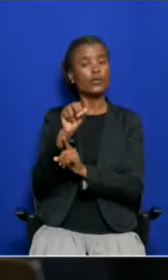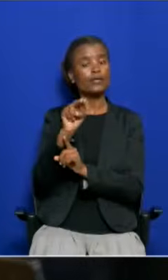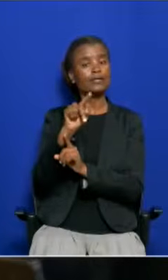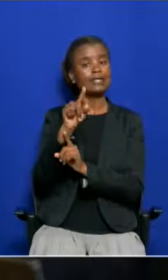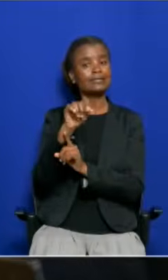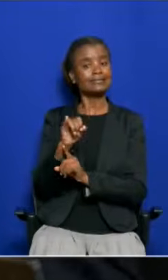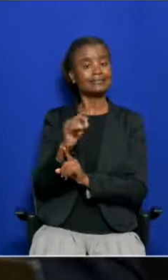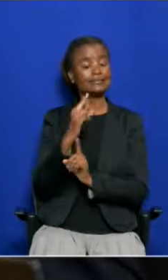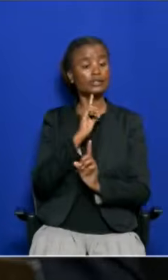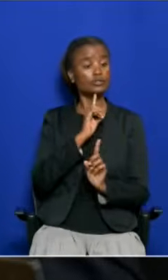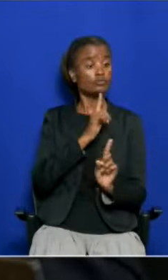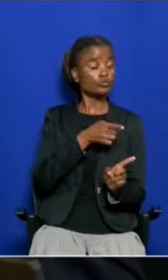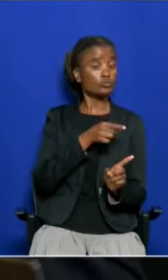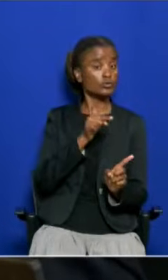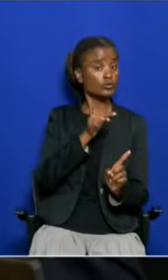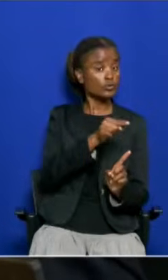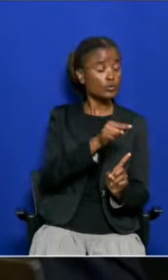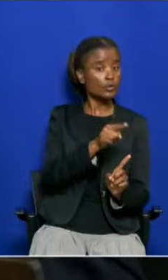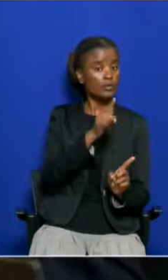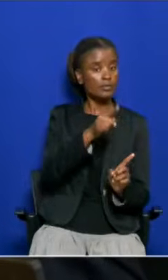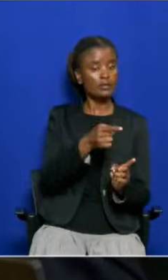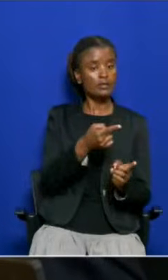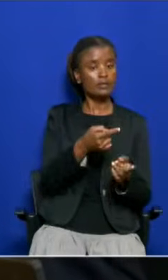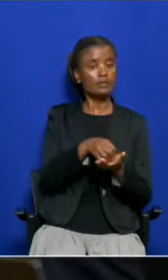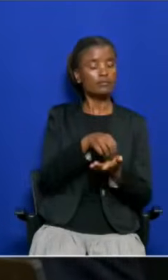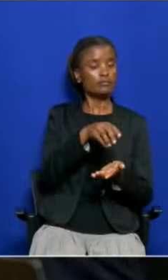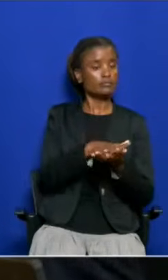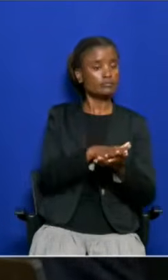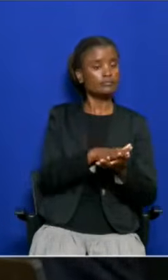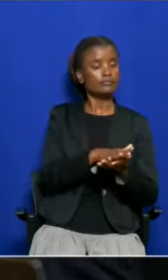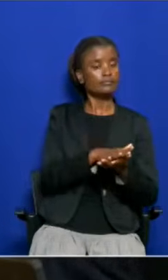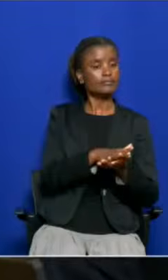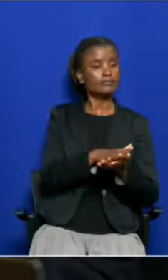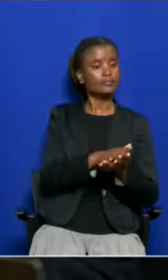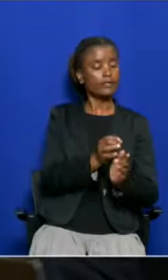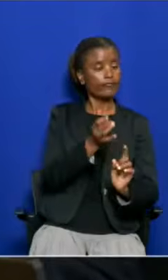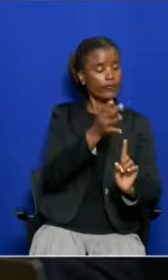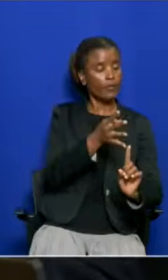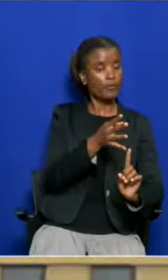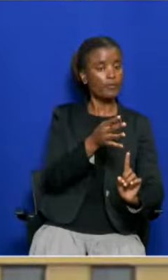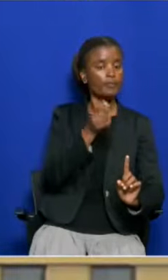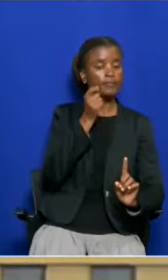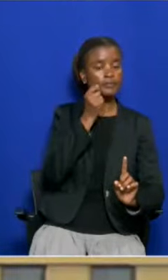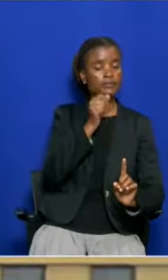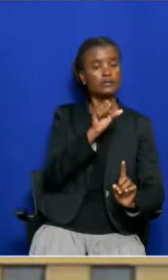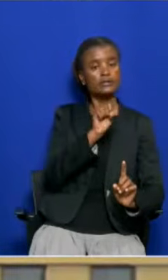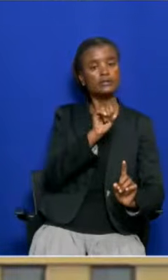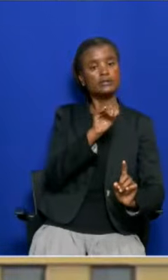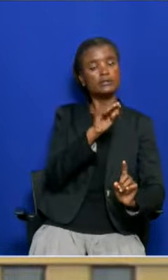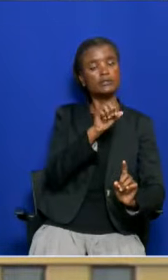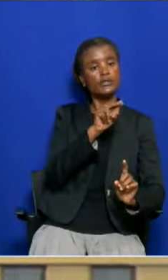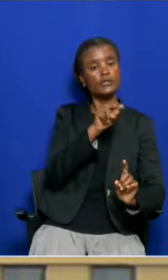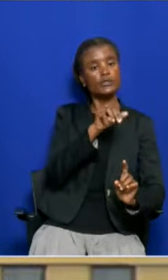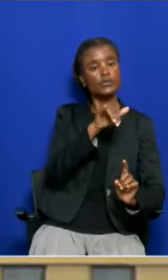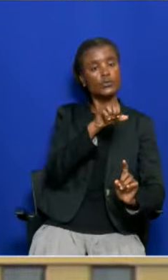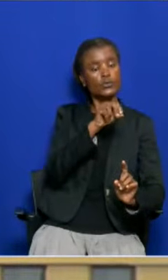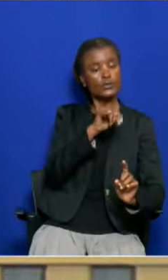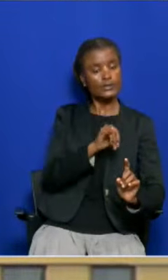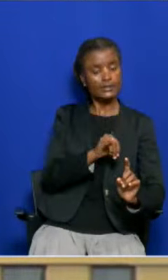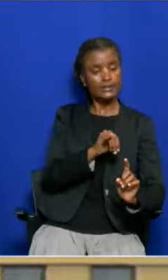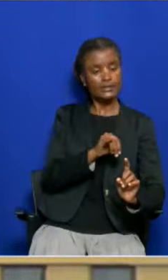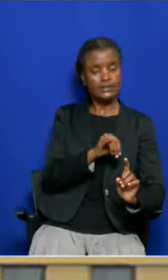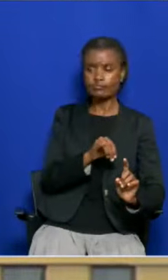these allegations to Mr. Sibanyoni? It was not an instruction, it